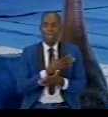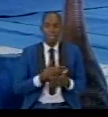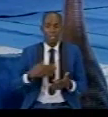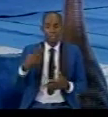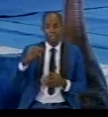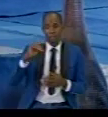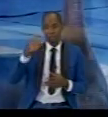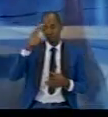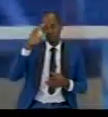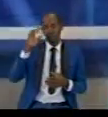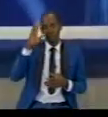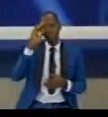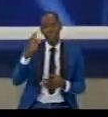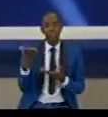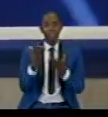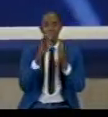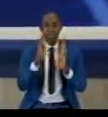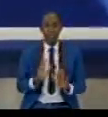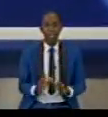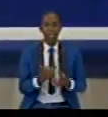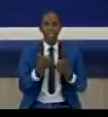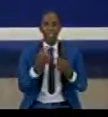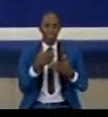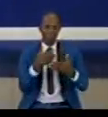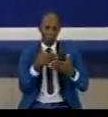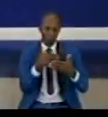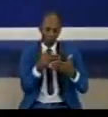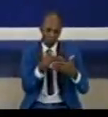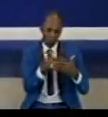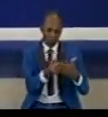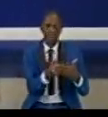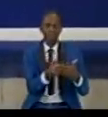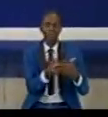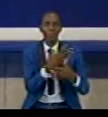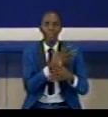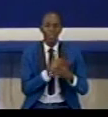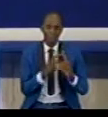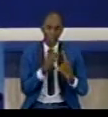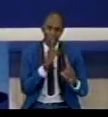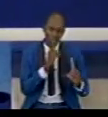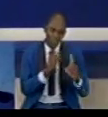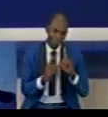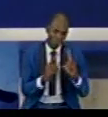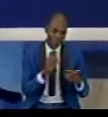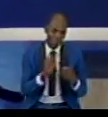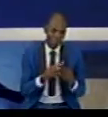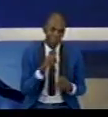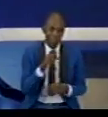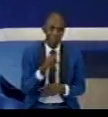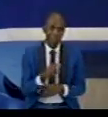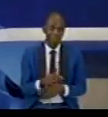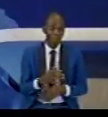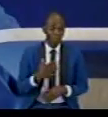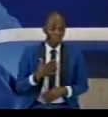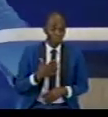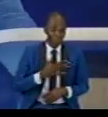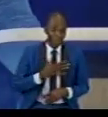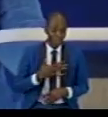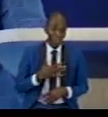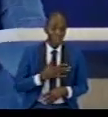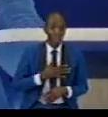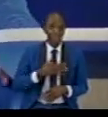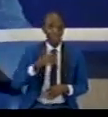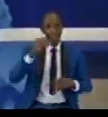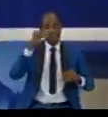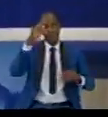came near and speak unto him and said my father the